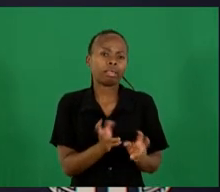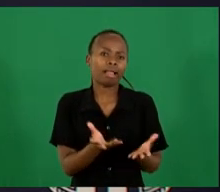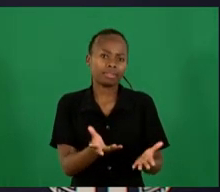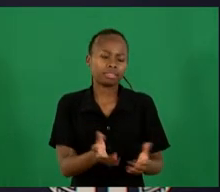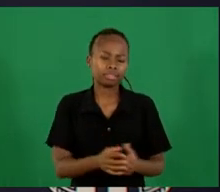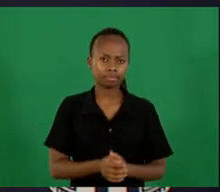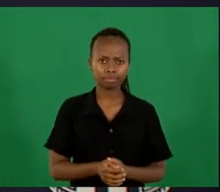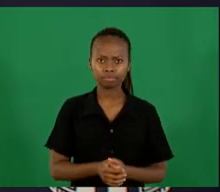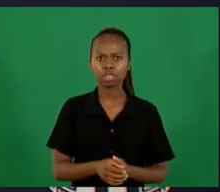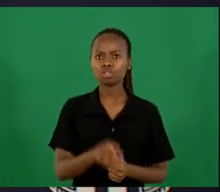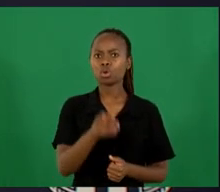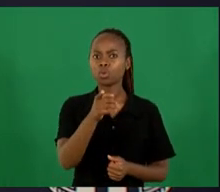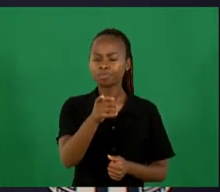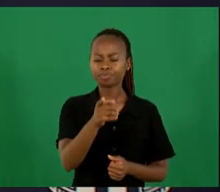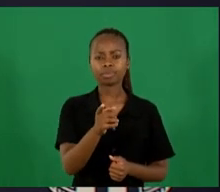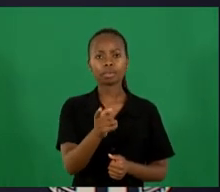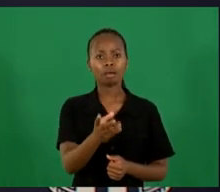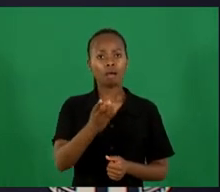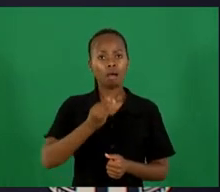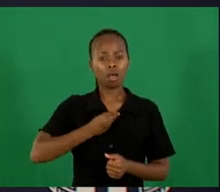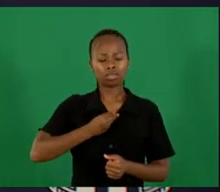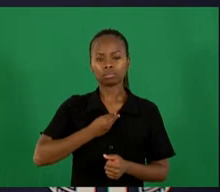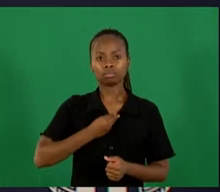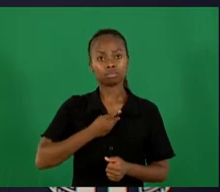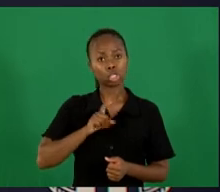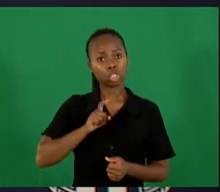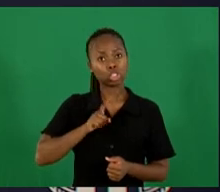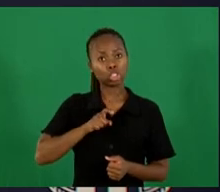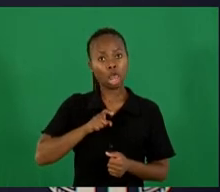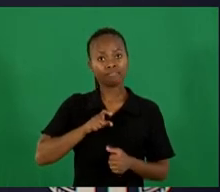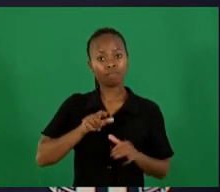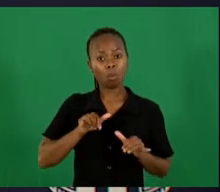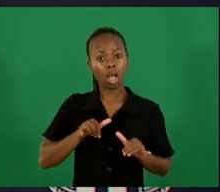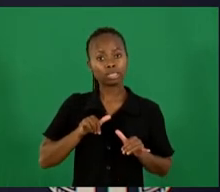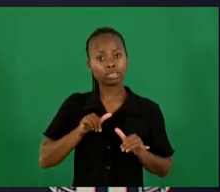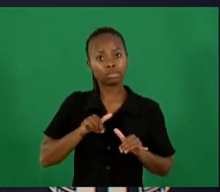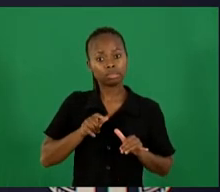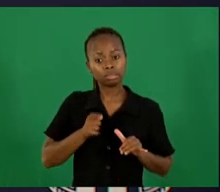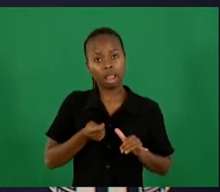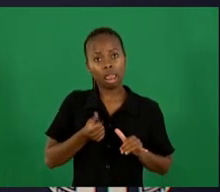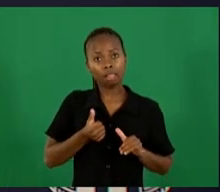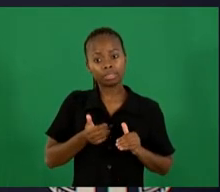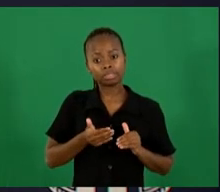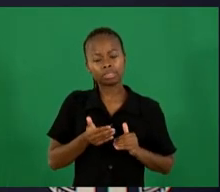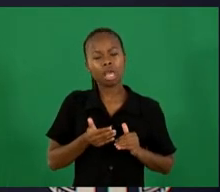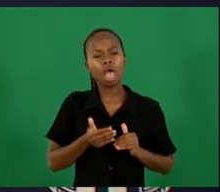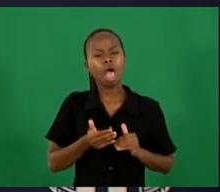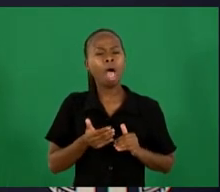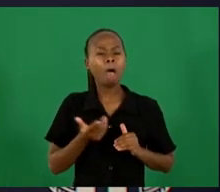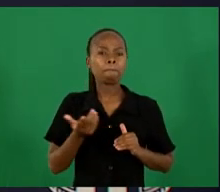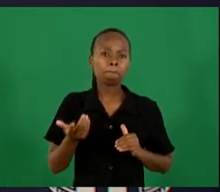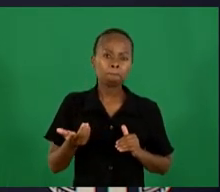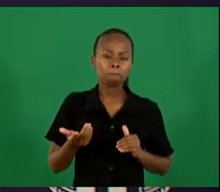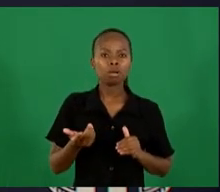And you ask, couldn't we wait? Well, you see